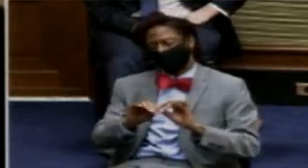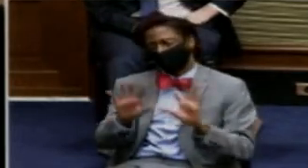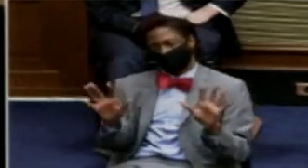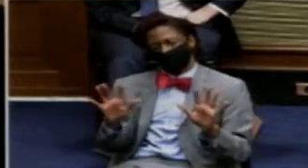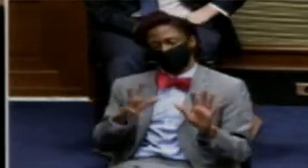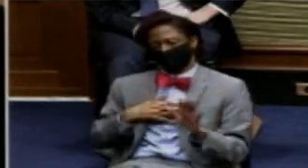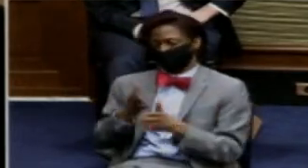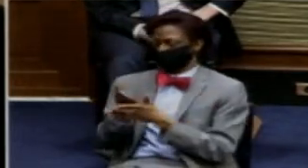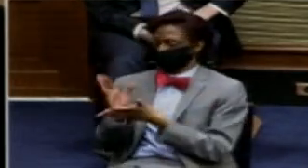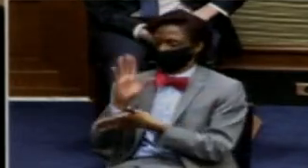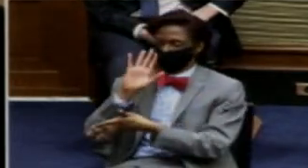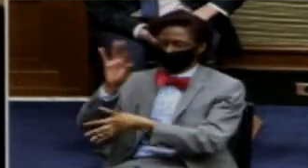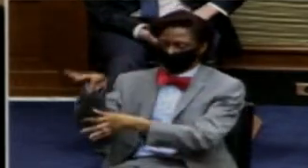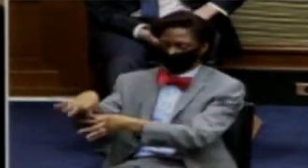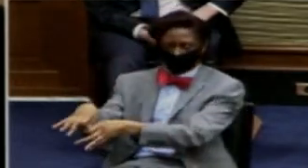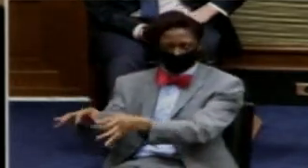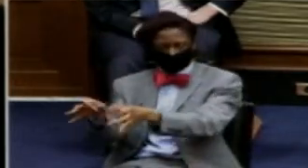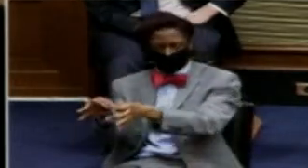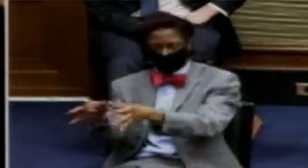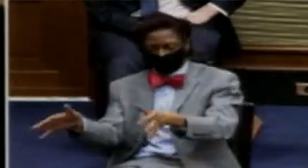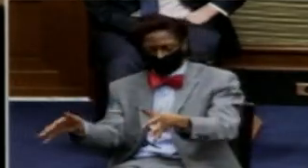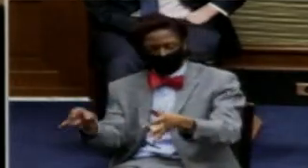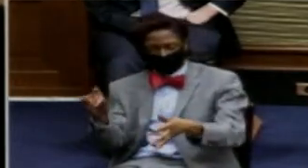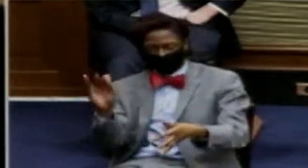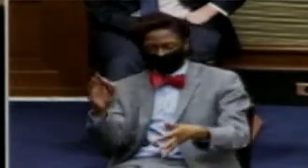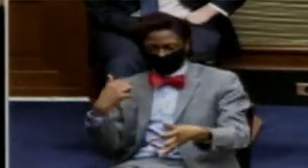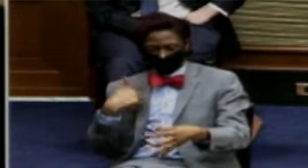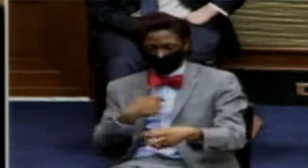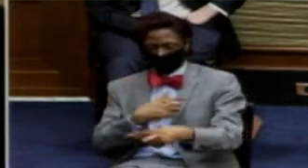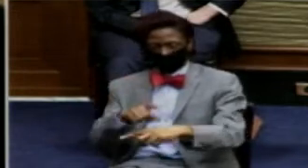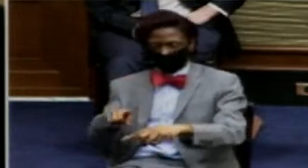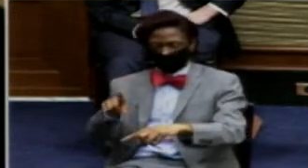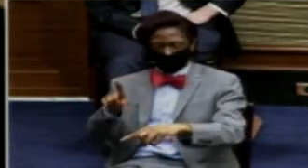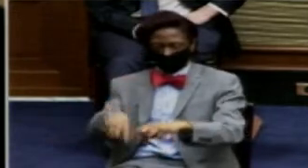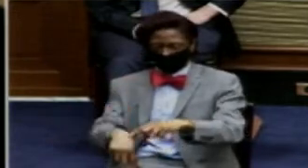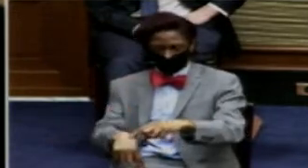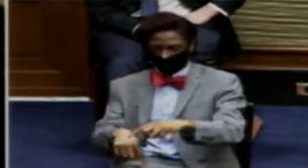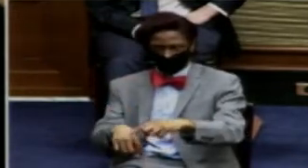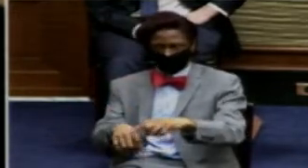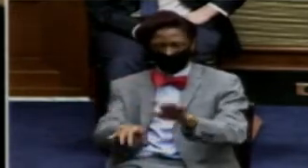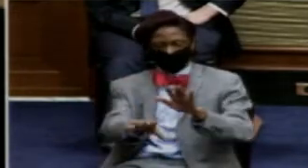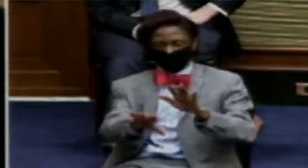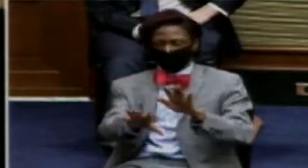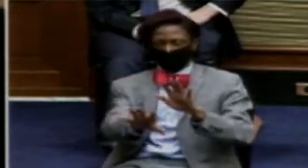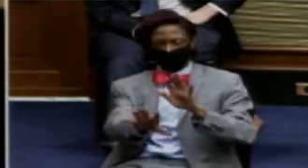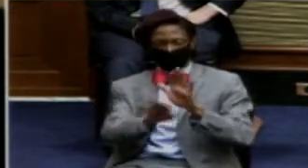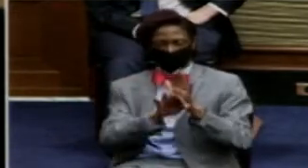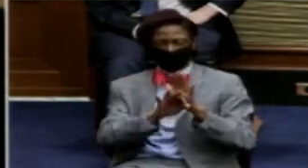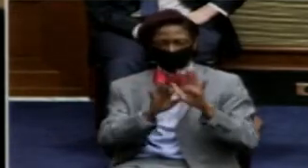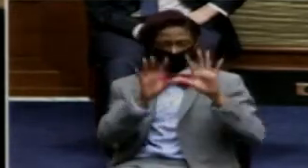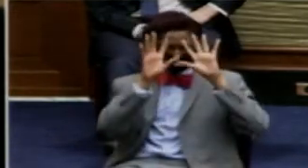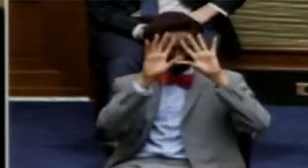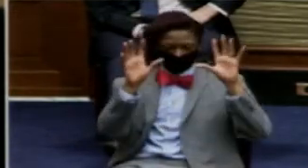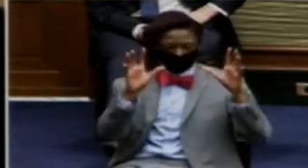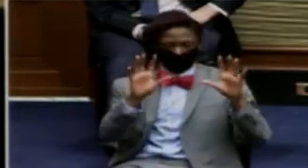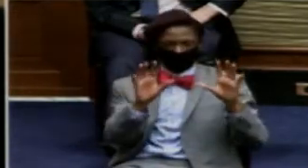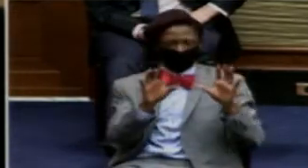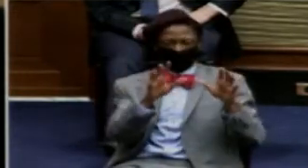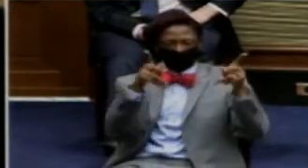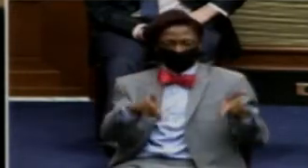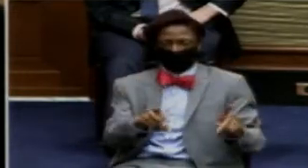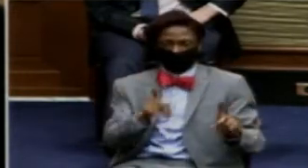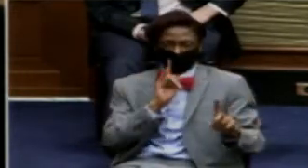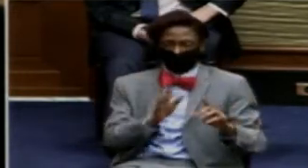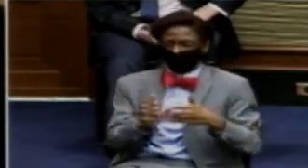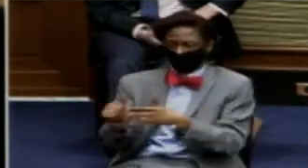to vote is meaningless if we can't put anyone into office. Washingtonians have been deprived of this right